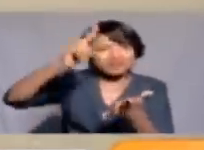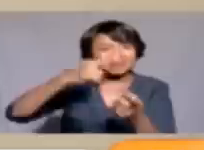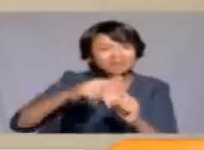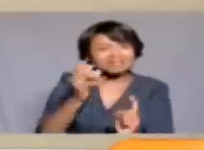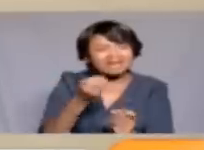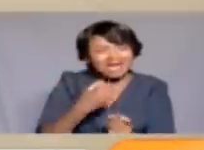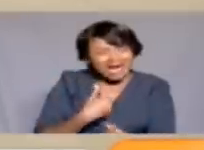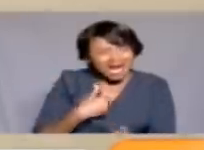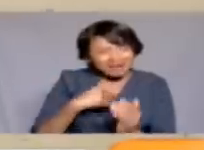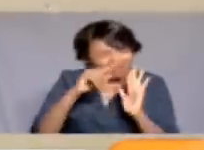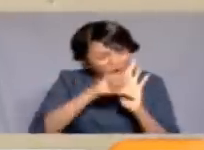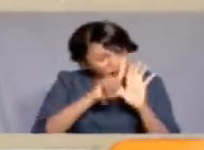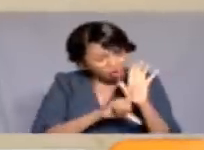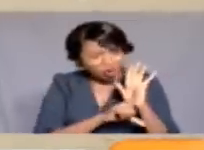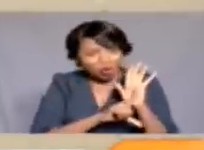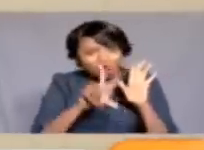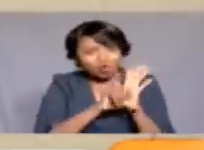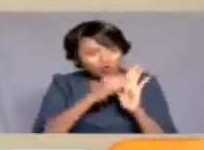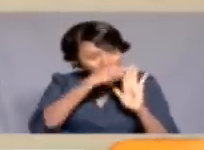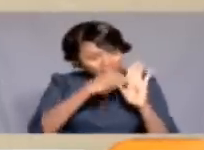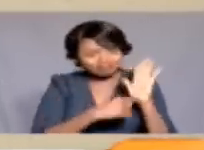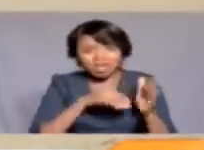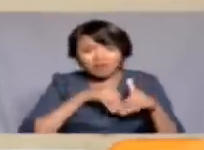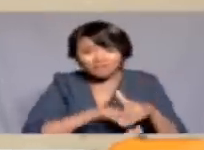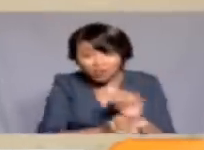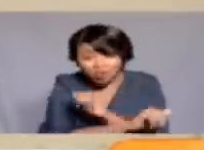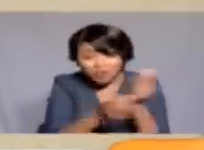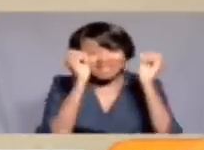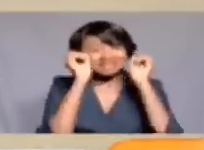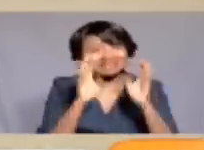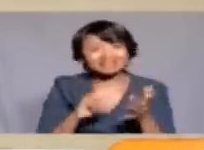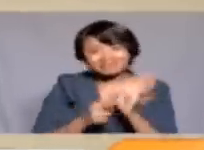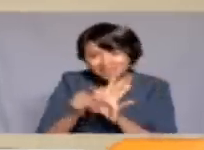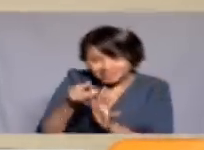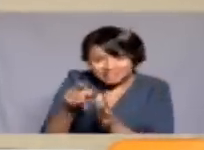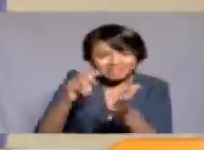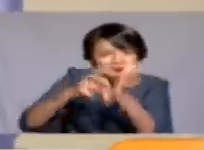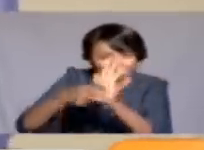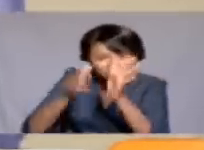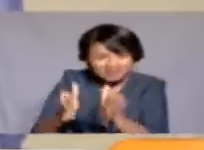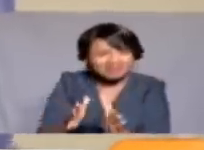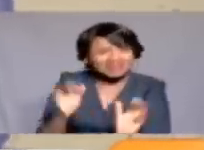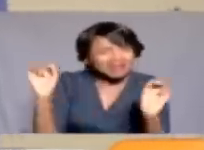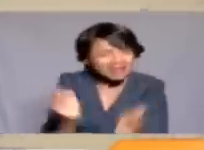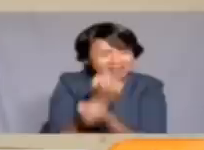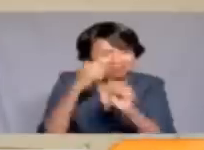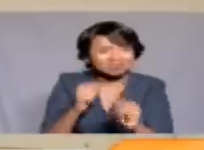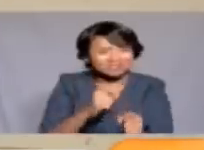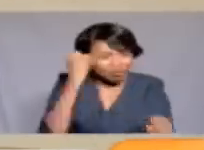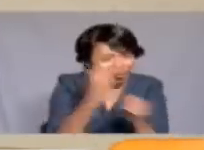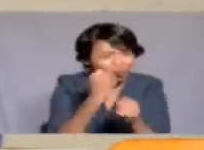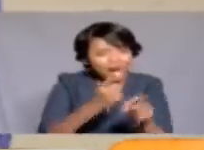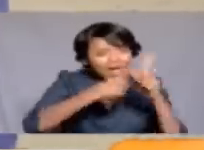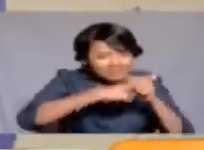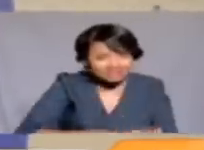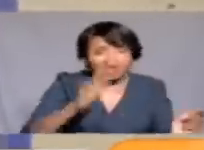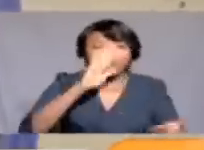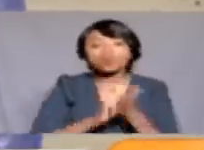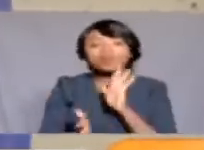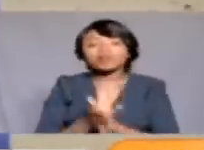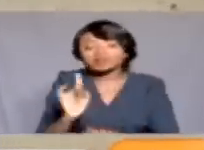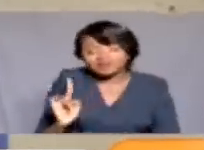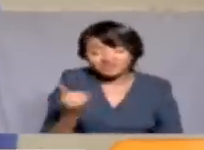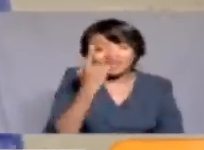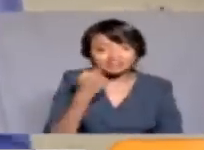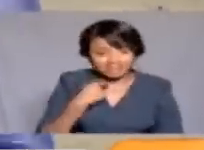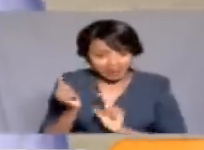fully adhered to the law. The contractors of this project should have never been allowed to begin the sand harvesting and dredging without having conducted